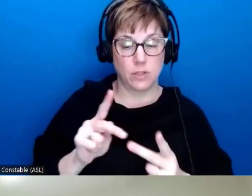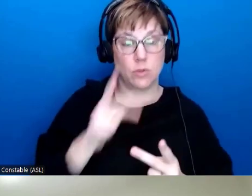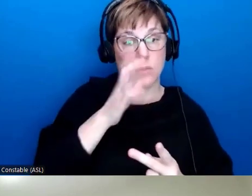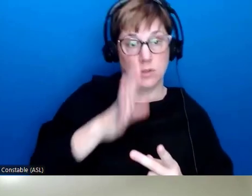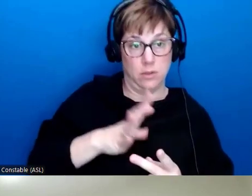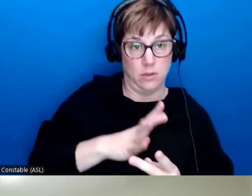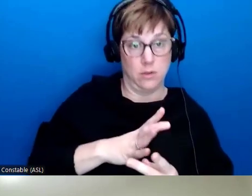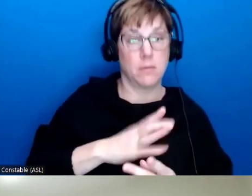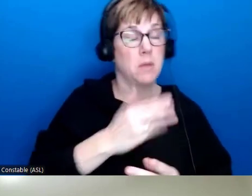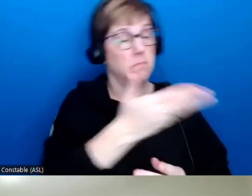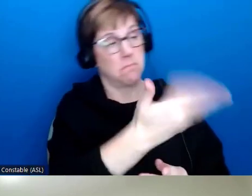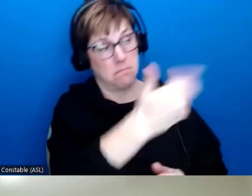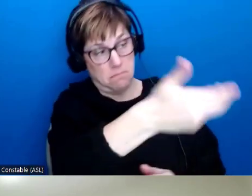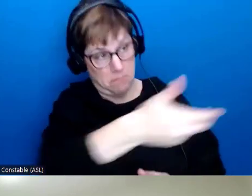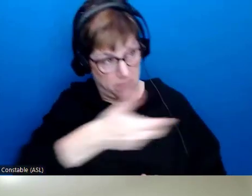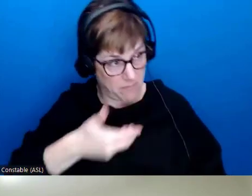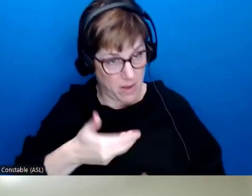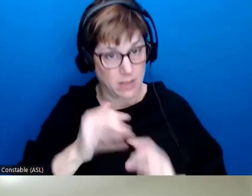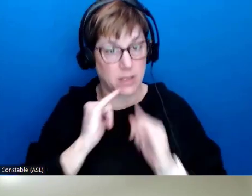to the interview without